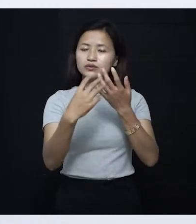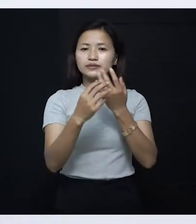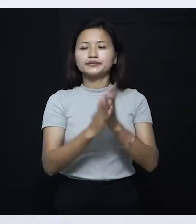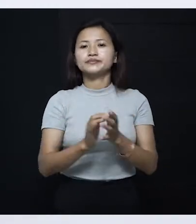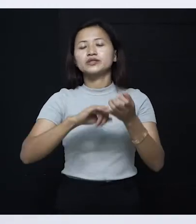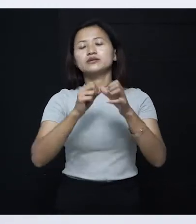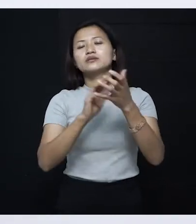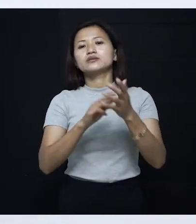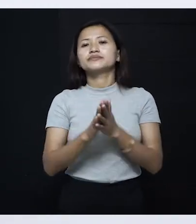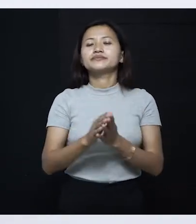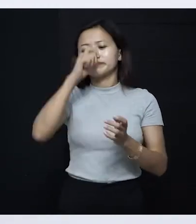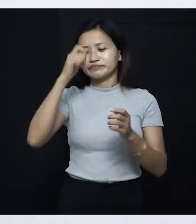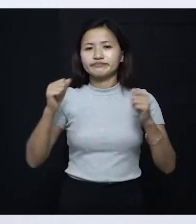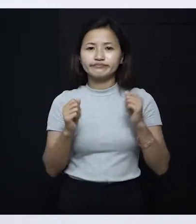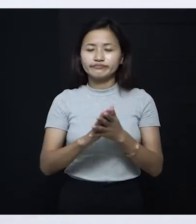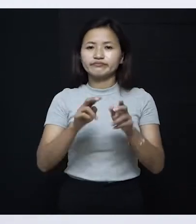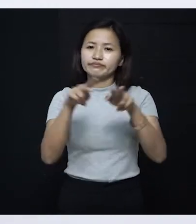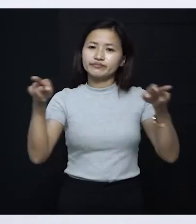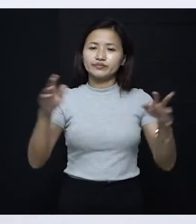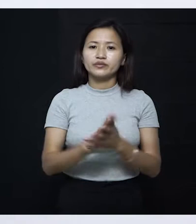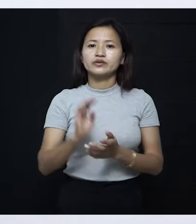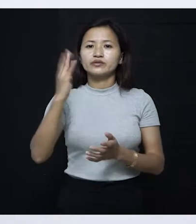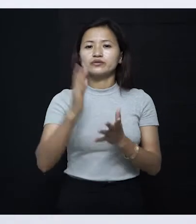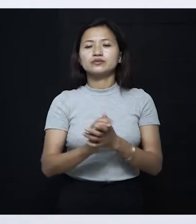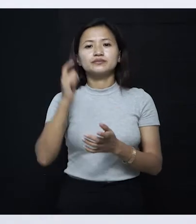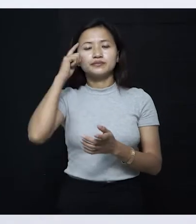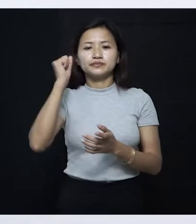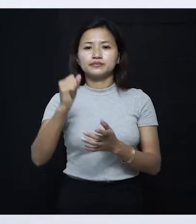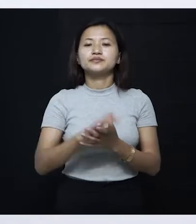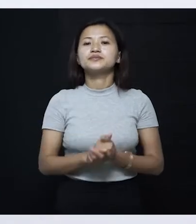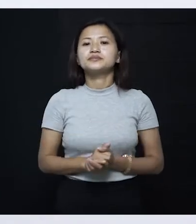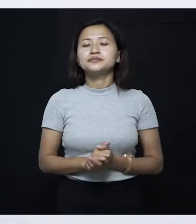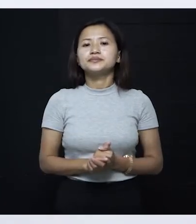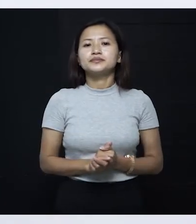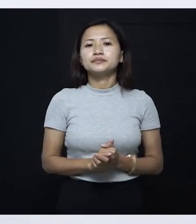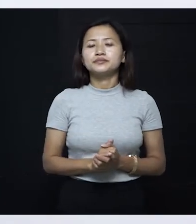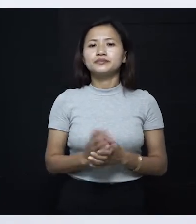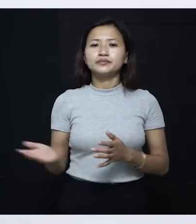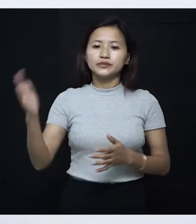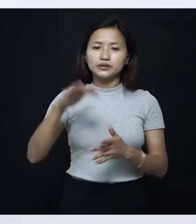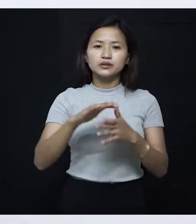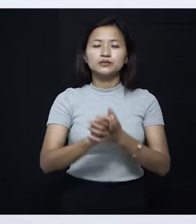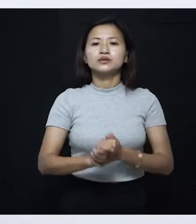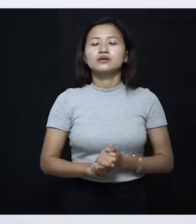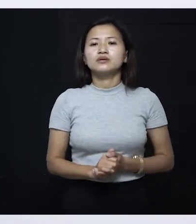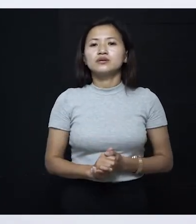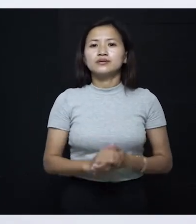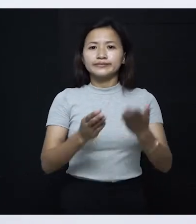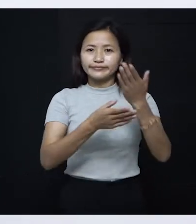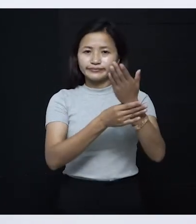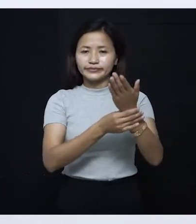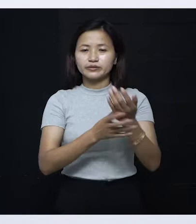So please make sure you remember those 4 distinct seasons. Then coming to this